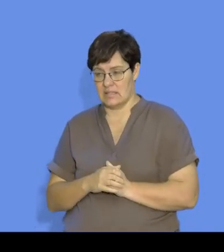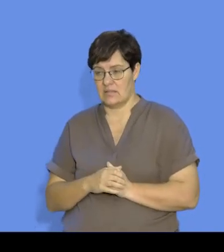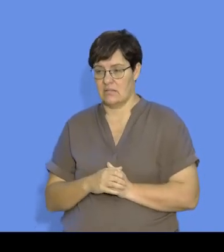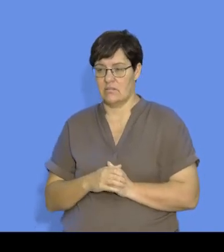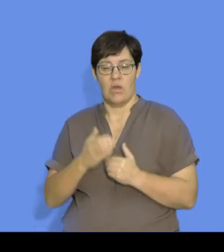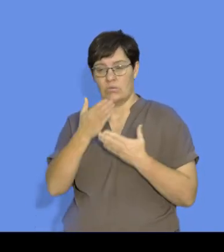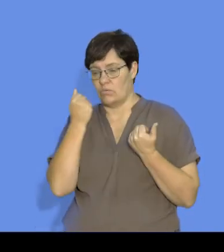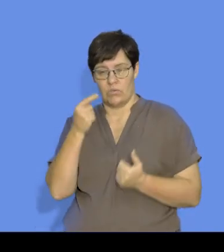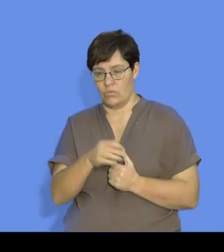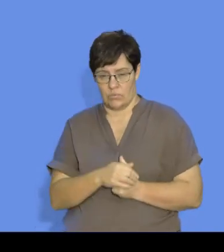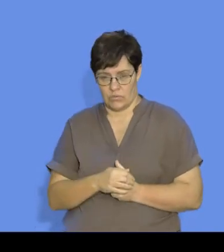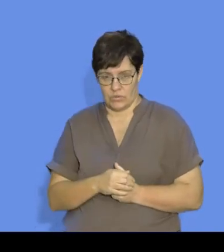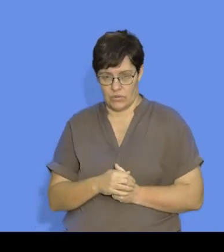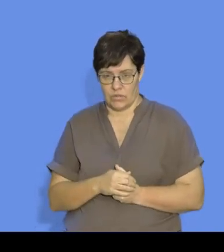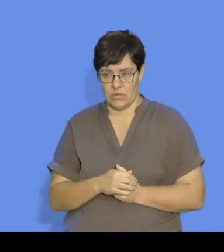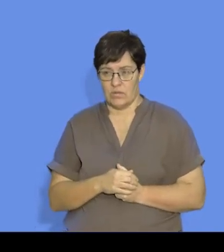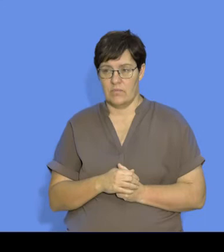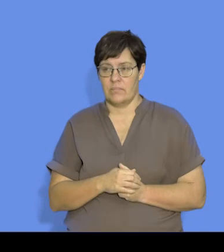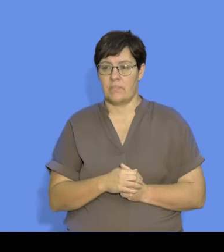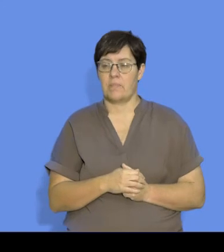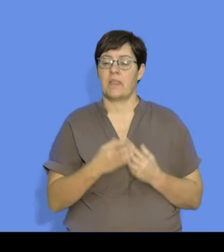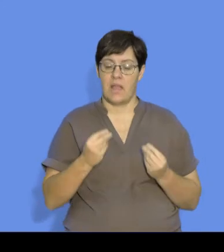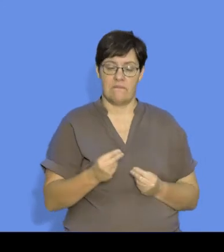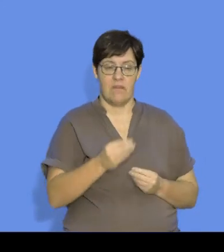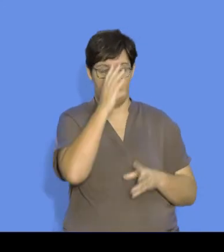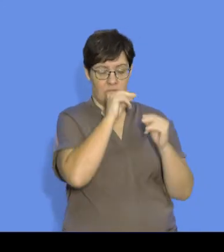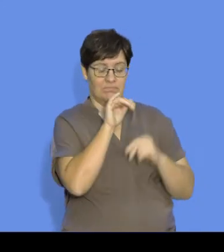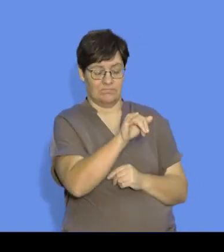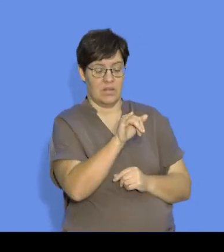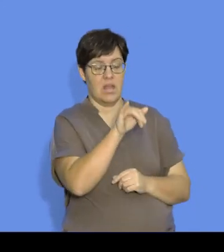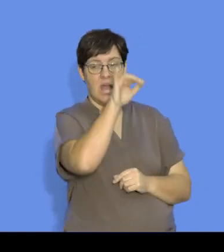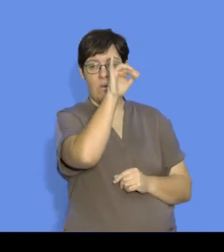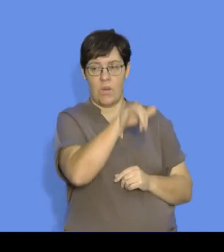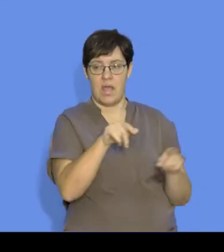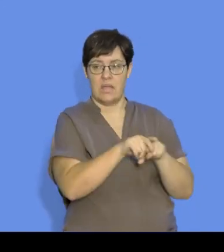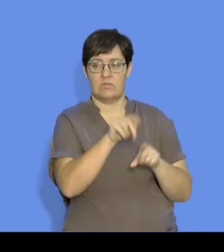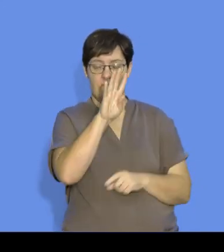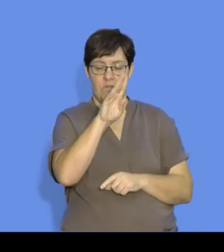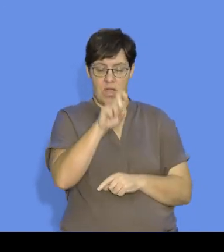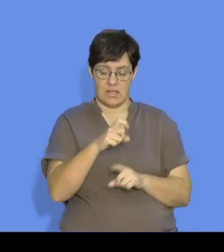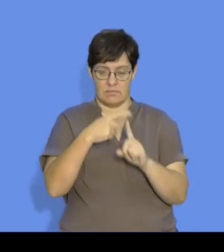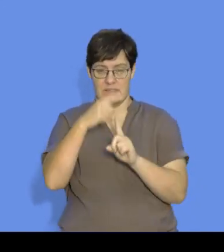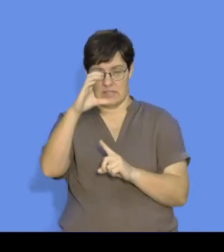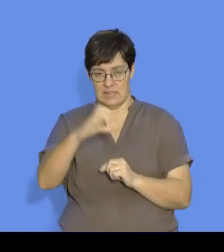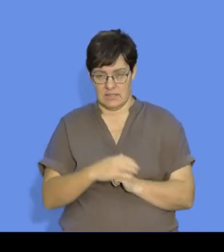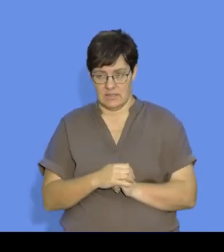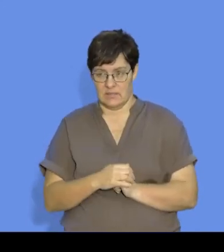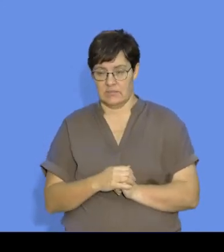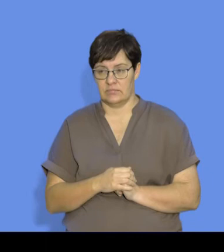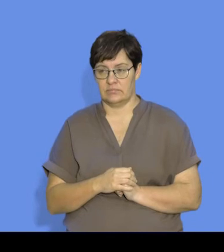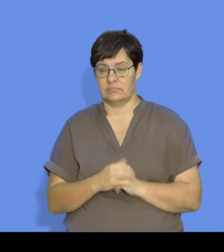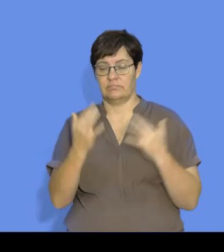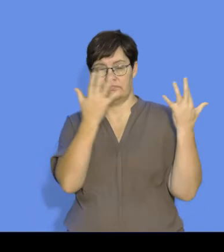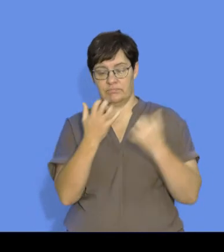I don't know anything about it. So far, I landed at 4x plus c.